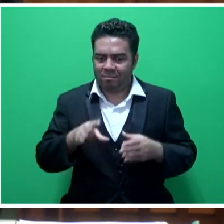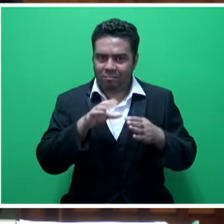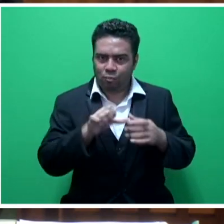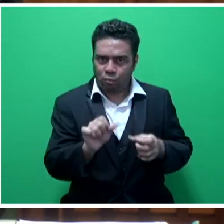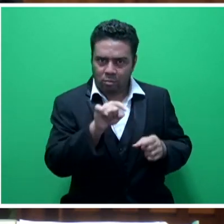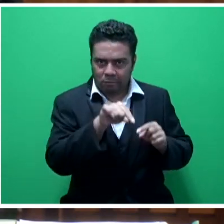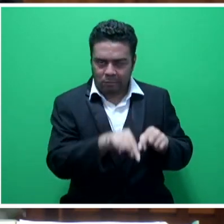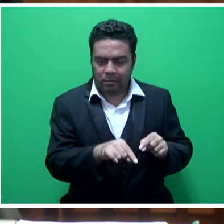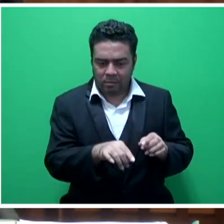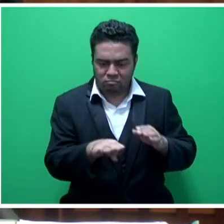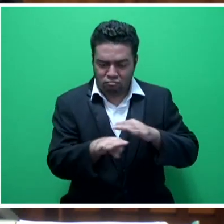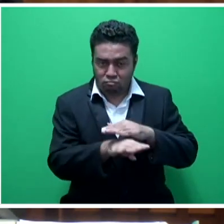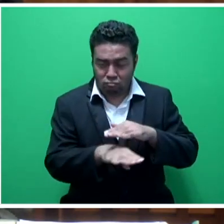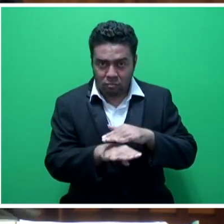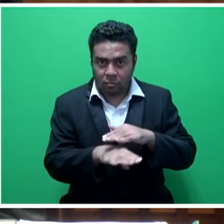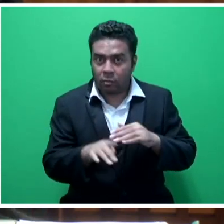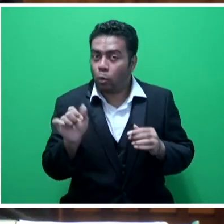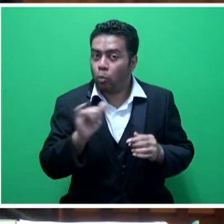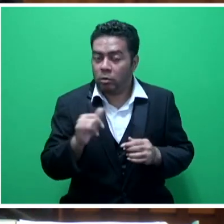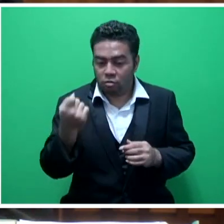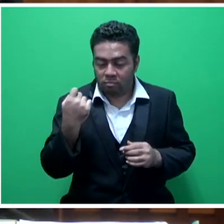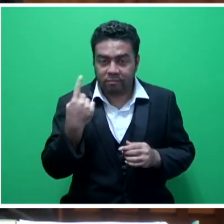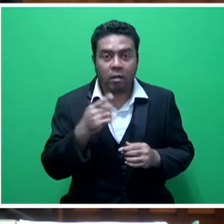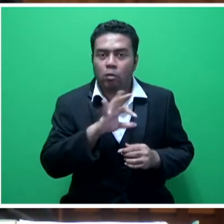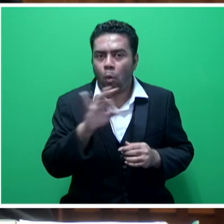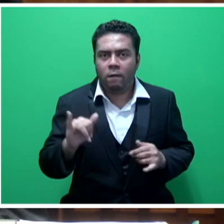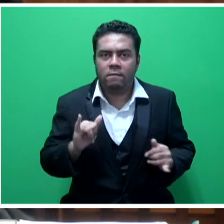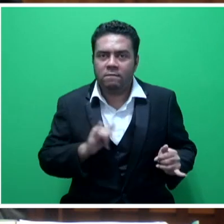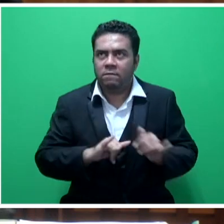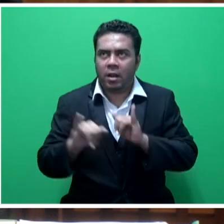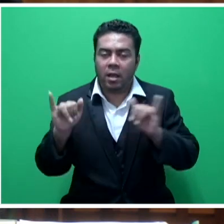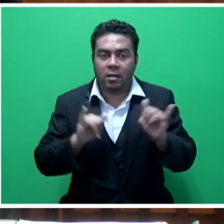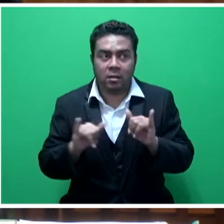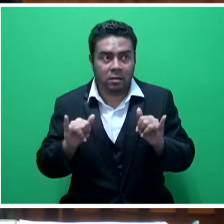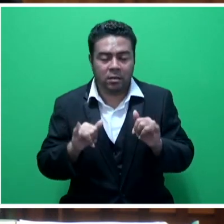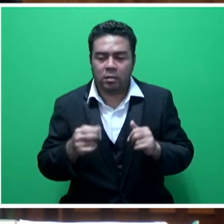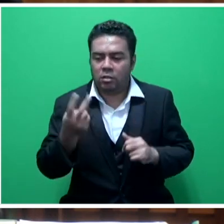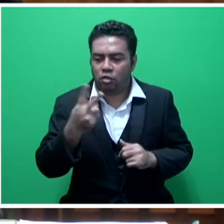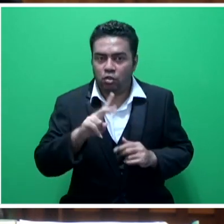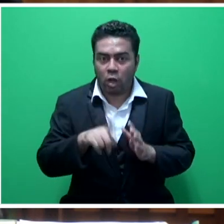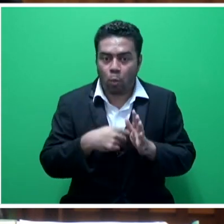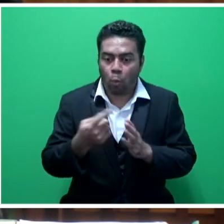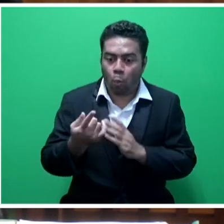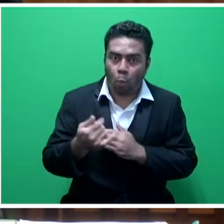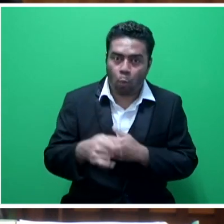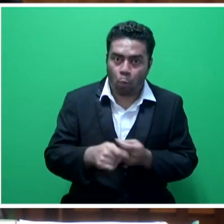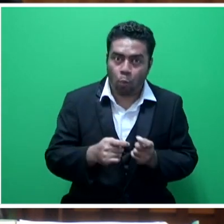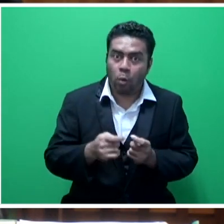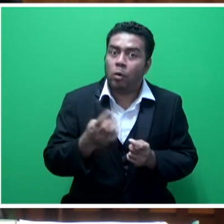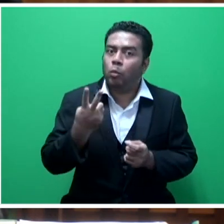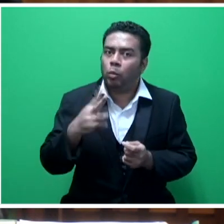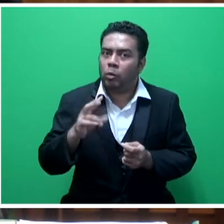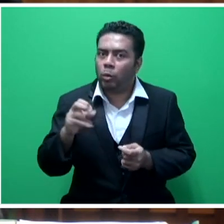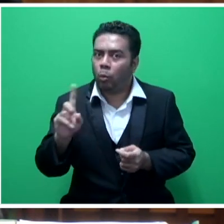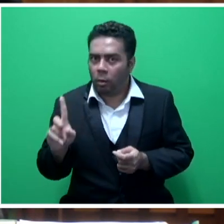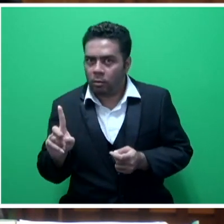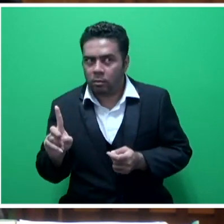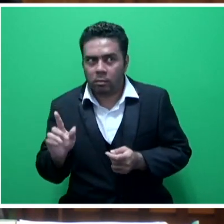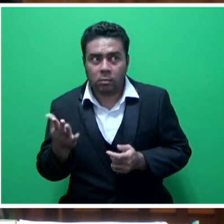as the base case, which assumes no flying until January 2021, with a very slow ramp up to only